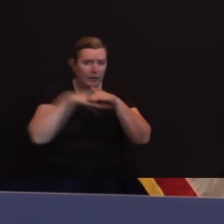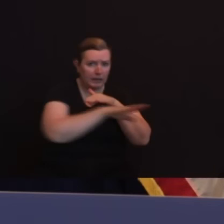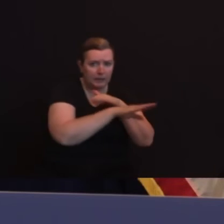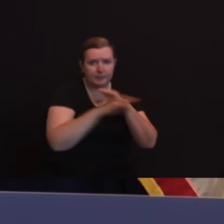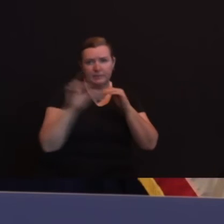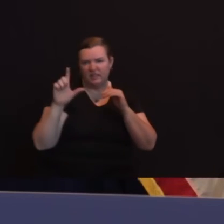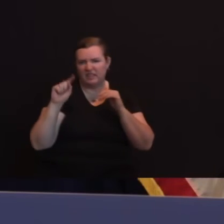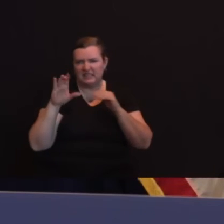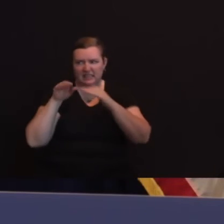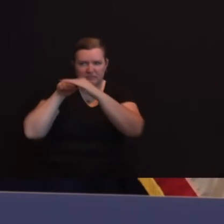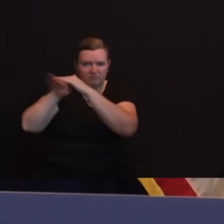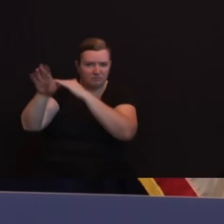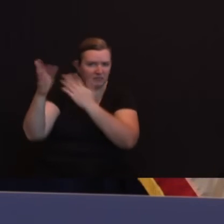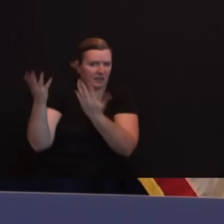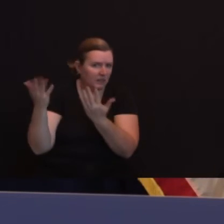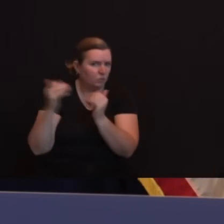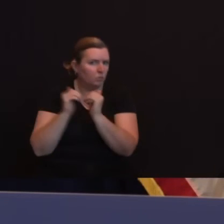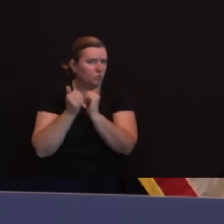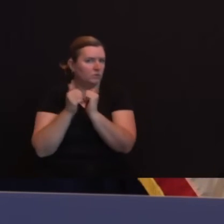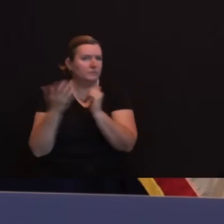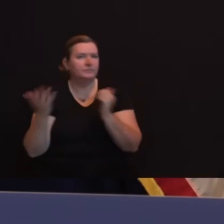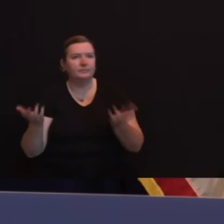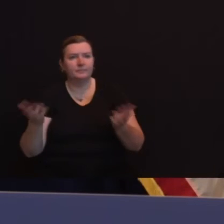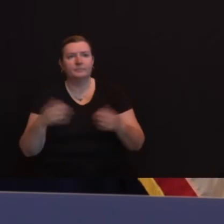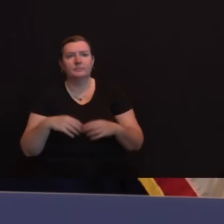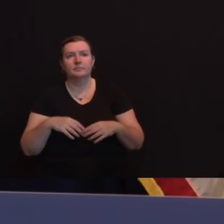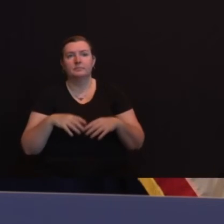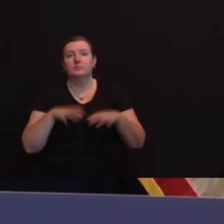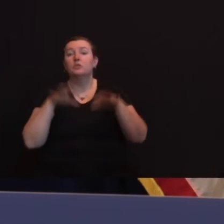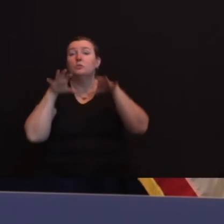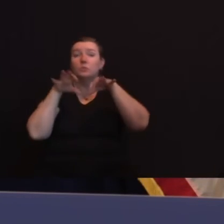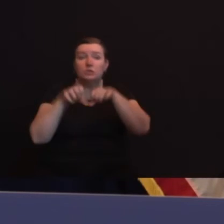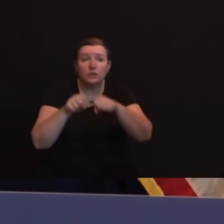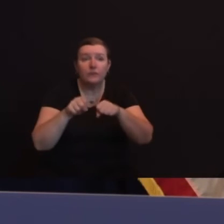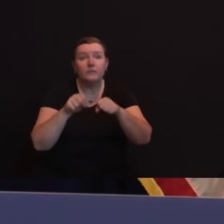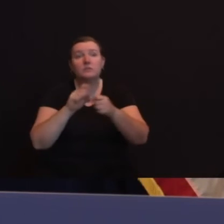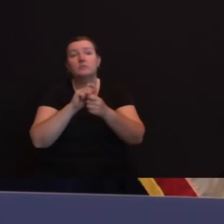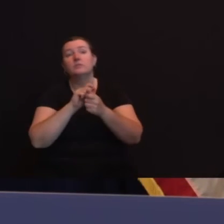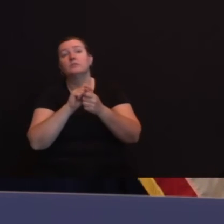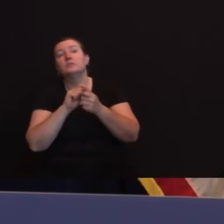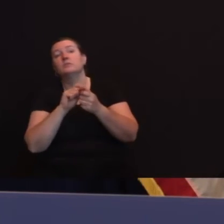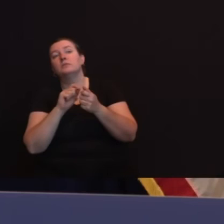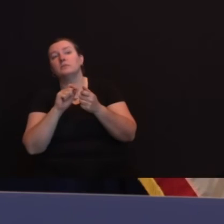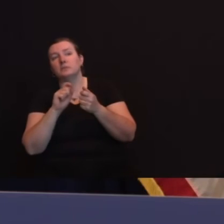must be confirmed 36 hours before the resident leaves the facility.